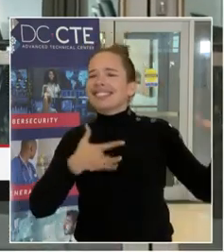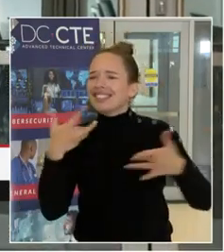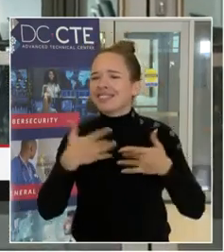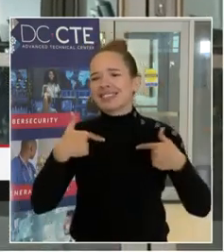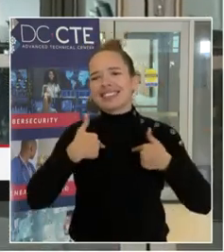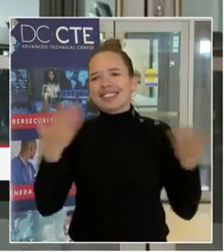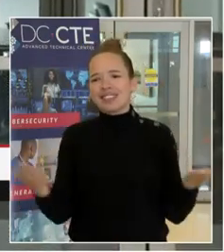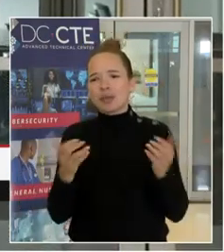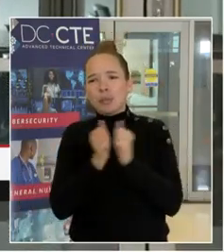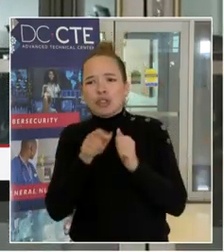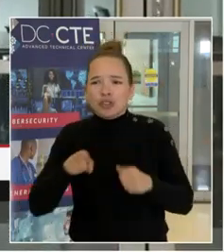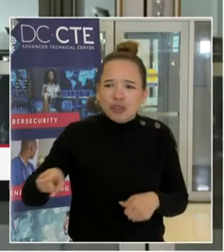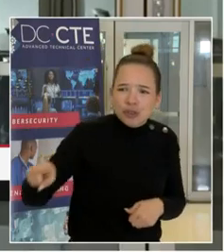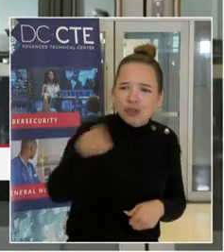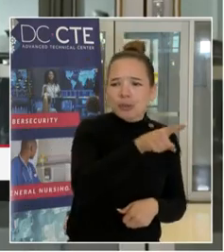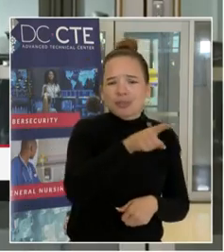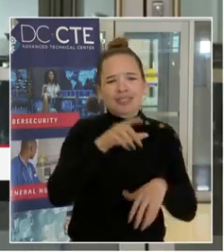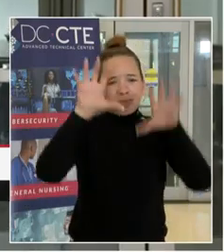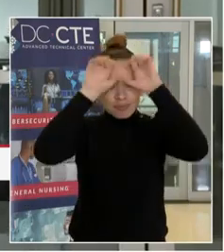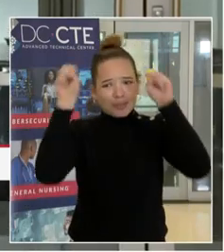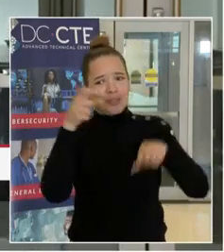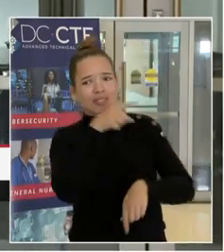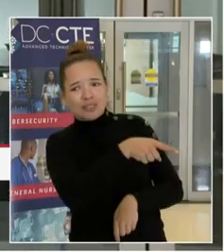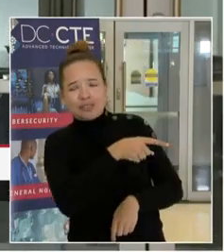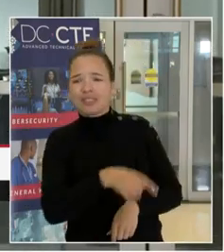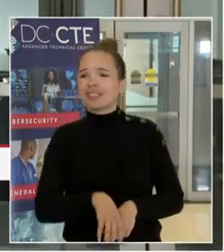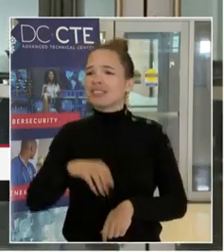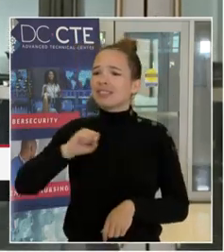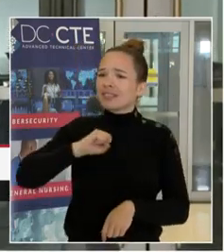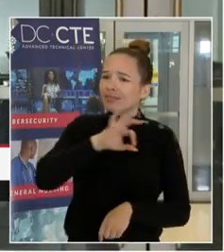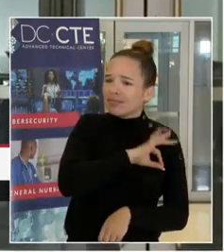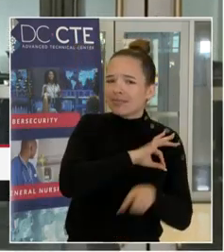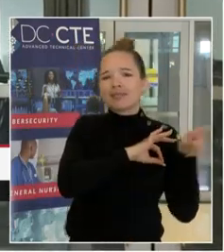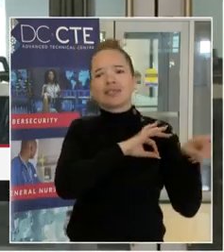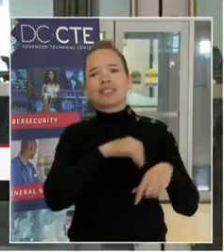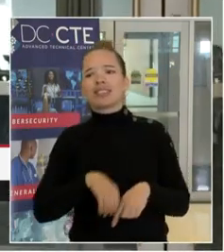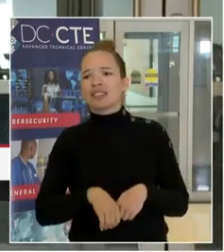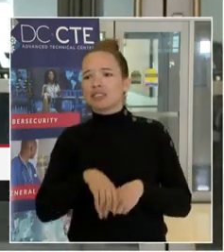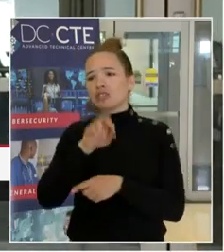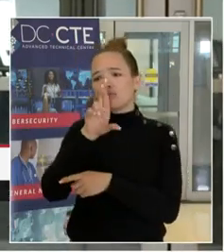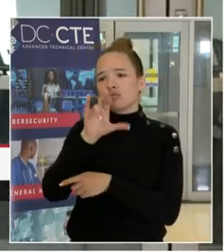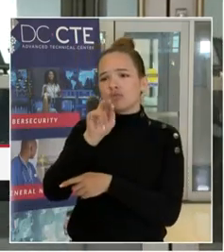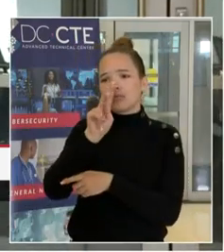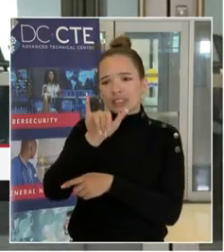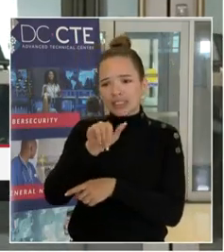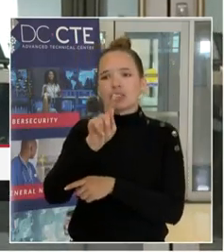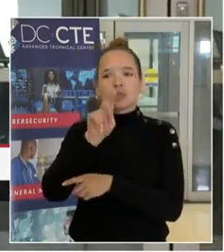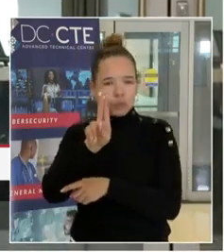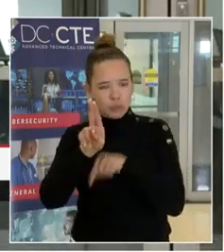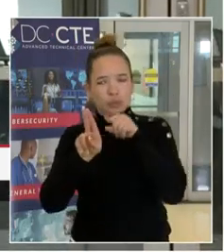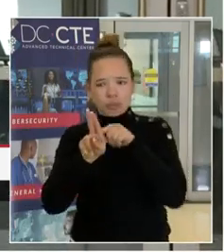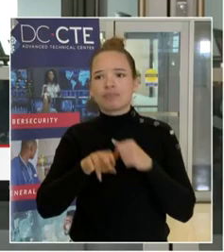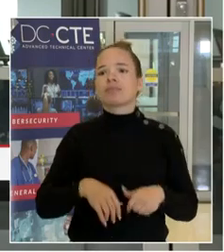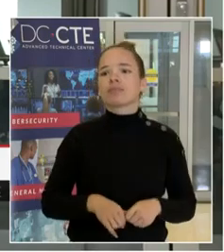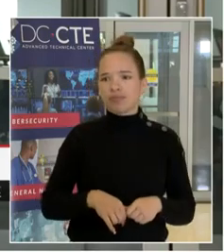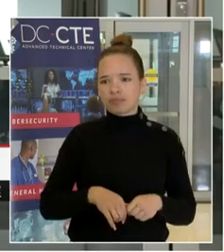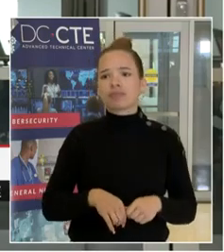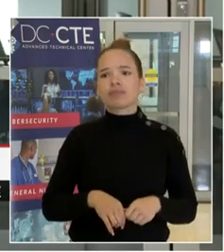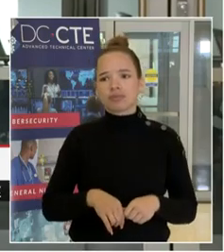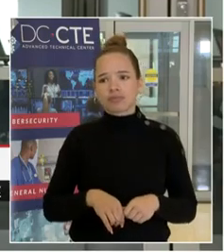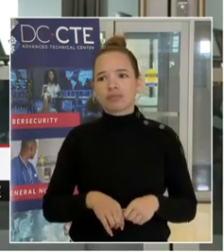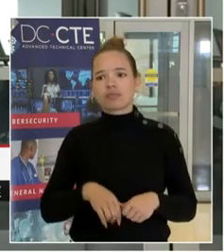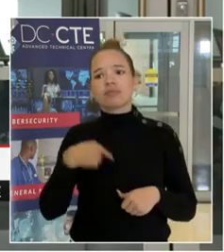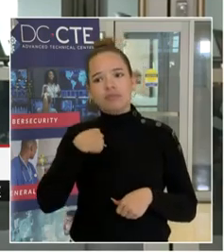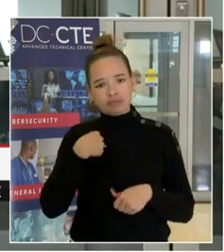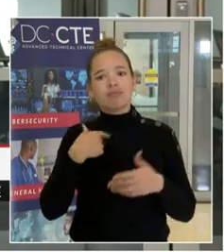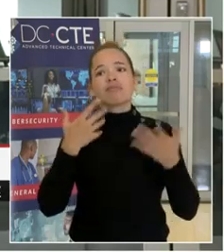President McGuire, with all the faculty and staff here at Trinity. I'm a proud honorary alum of